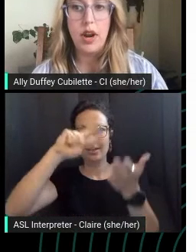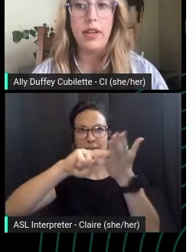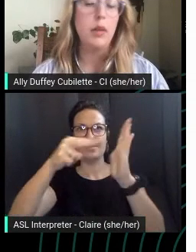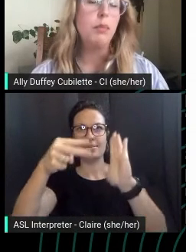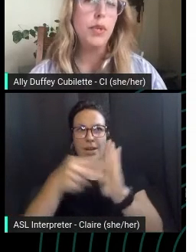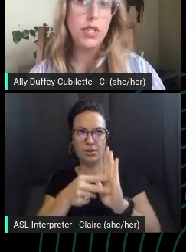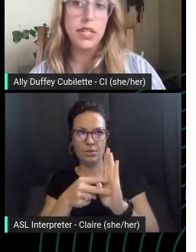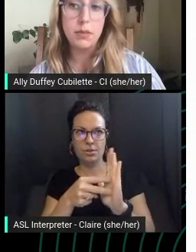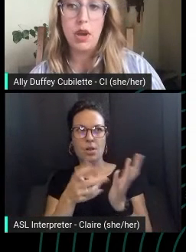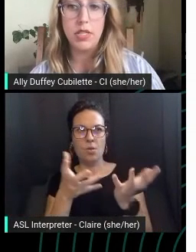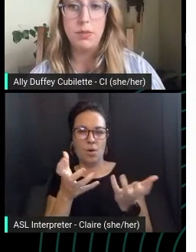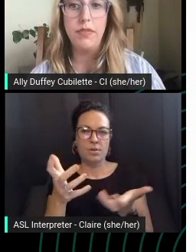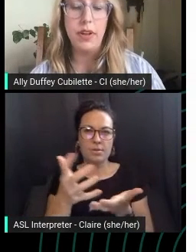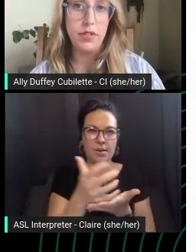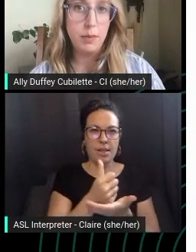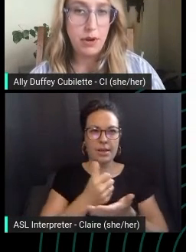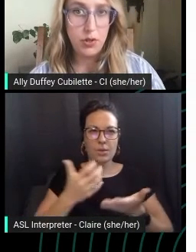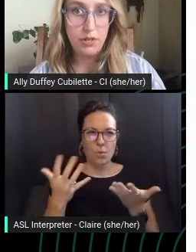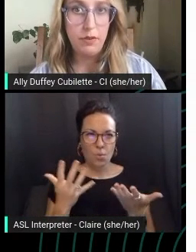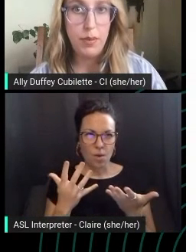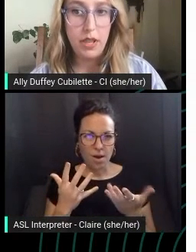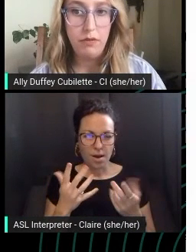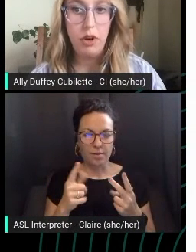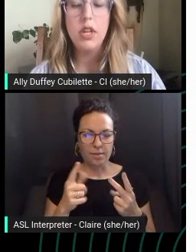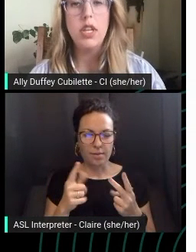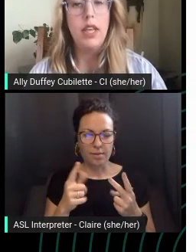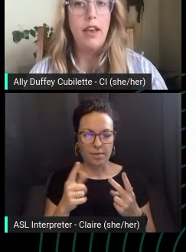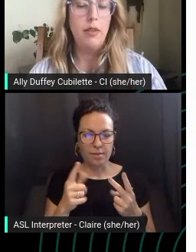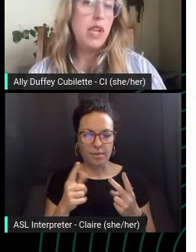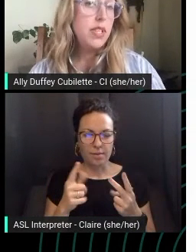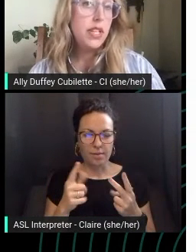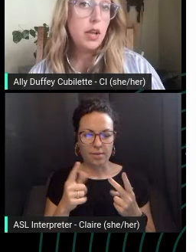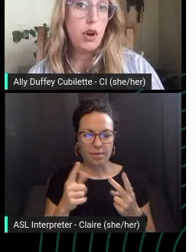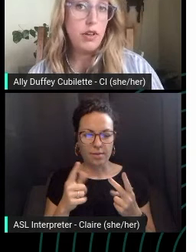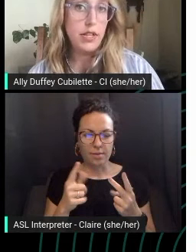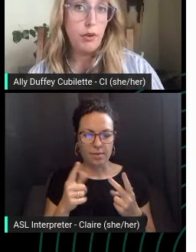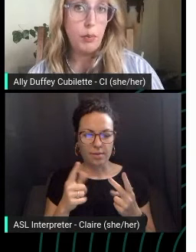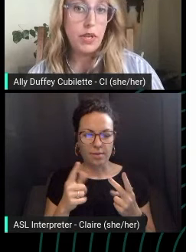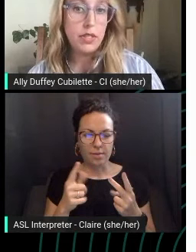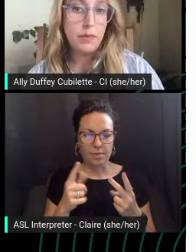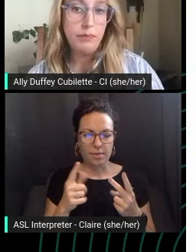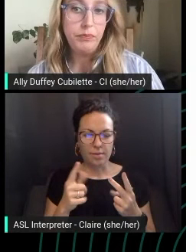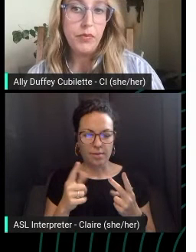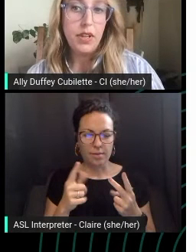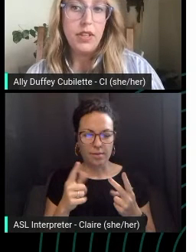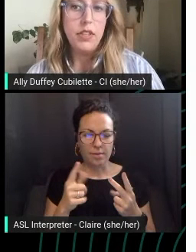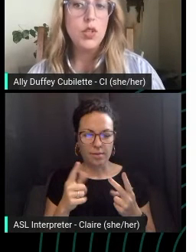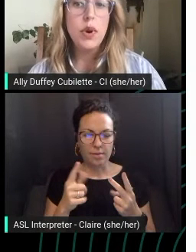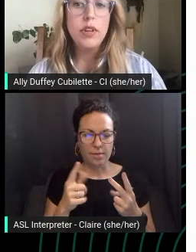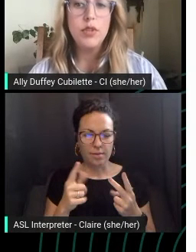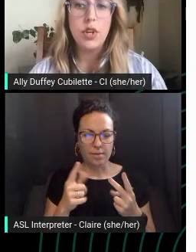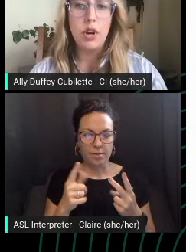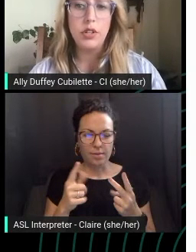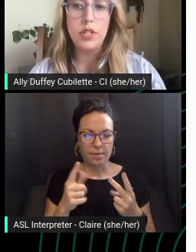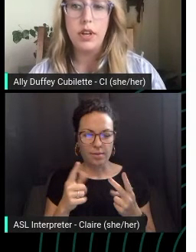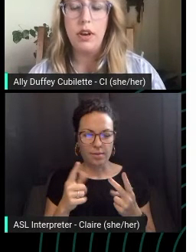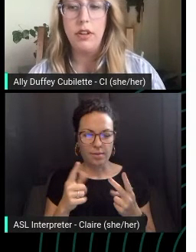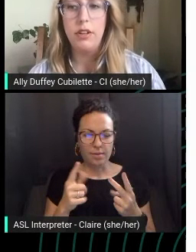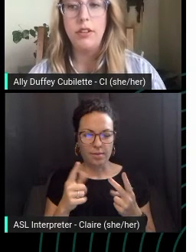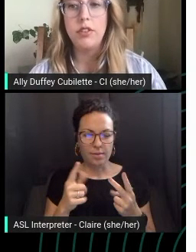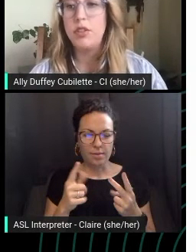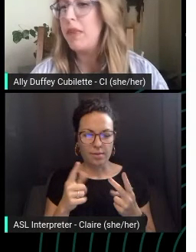e-commerce tracking, building some custom events to measure different behavior, and maybe setting up content groupings. This is where you'll